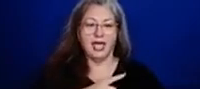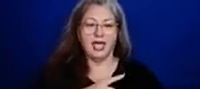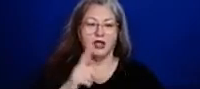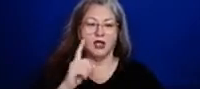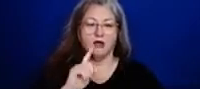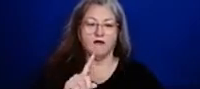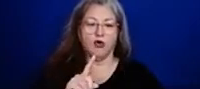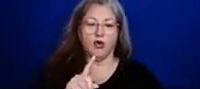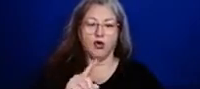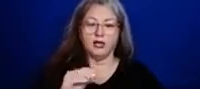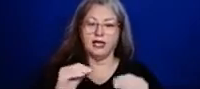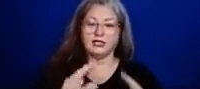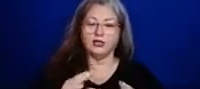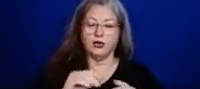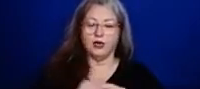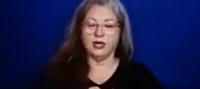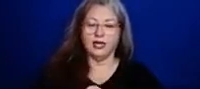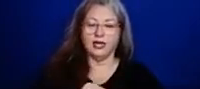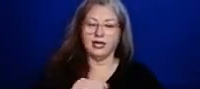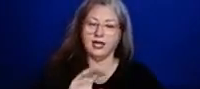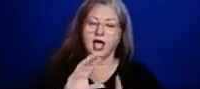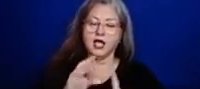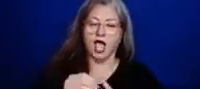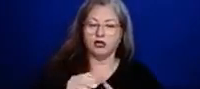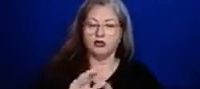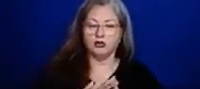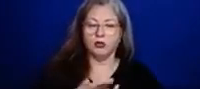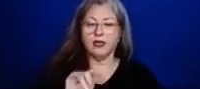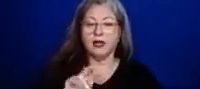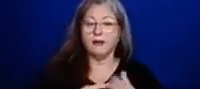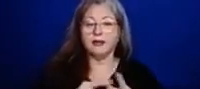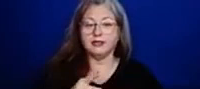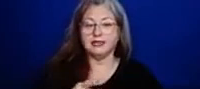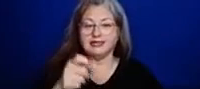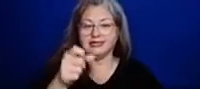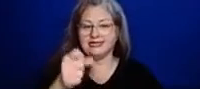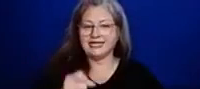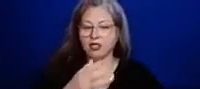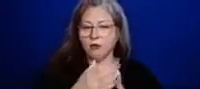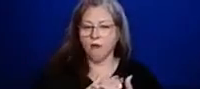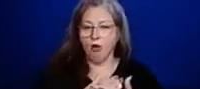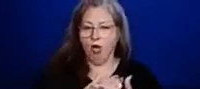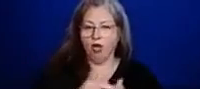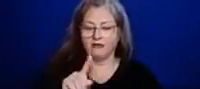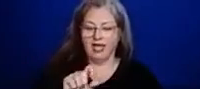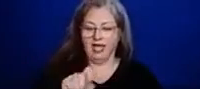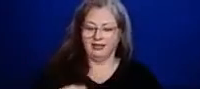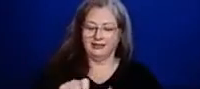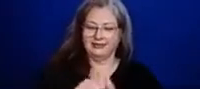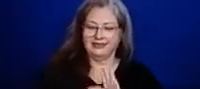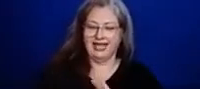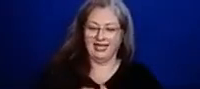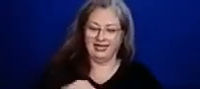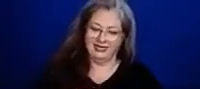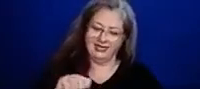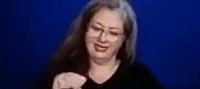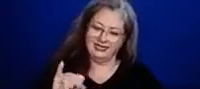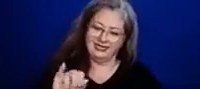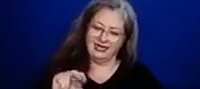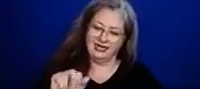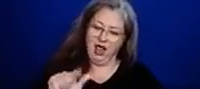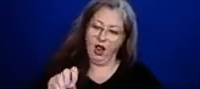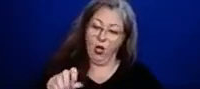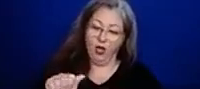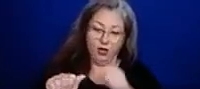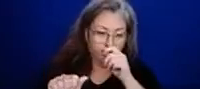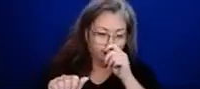Instituto Sinaloense de Cultura. And that means the south part of the state of Sinaloa. So it